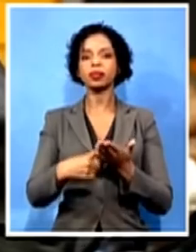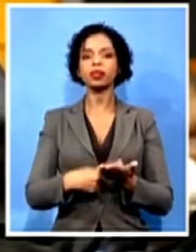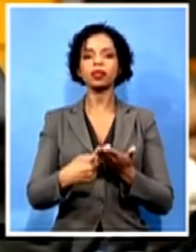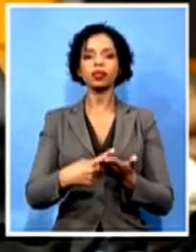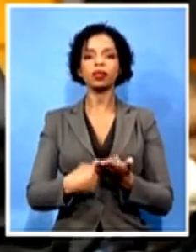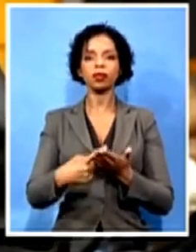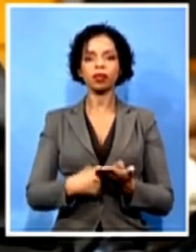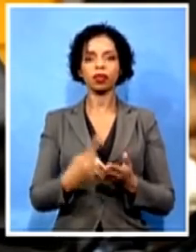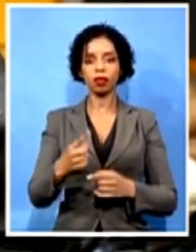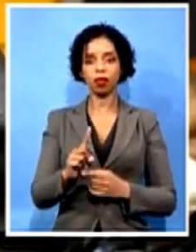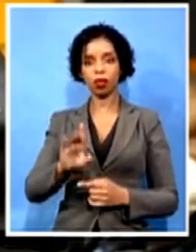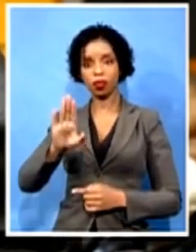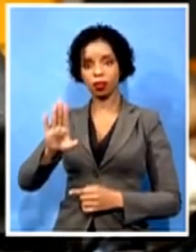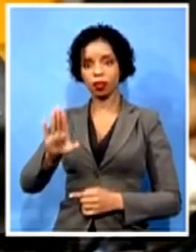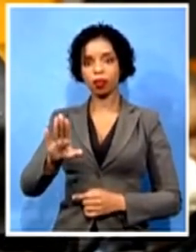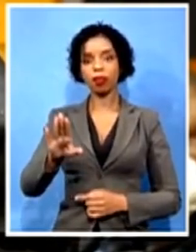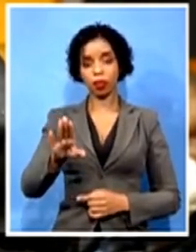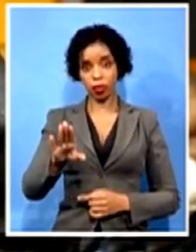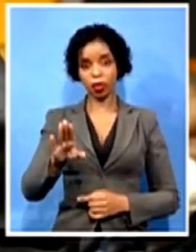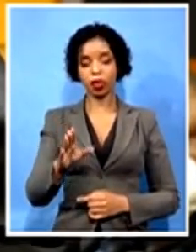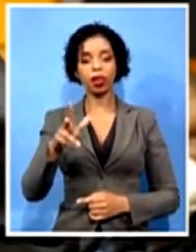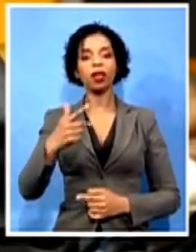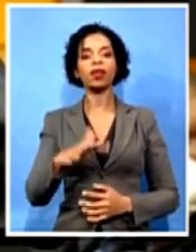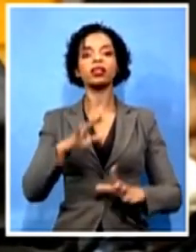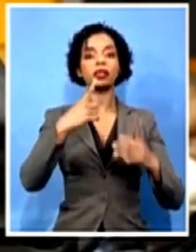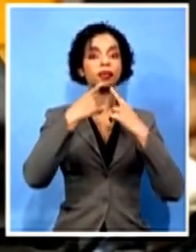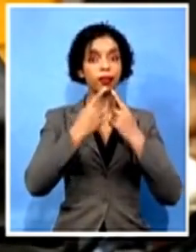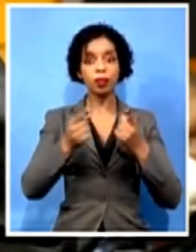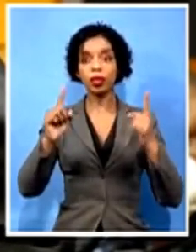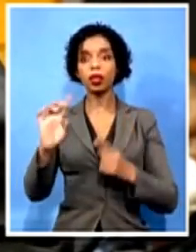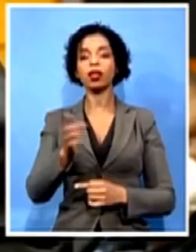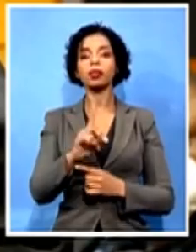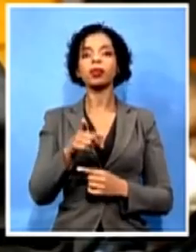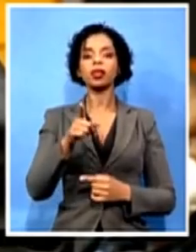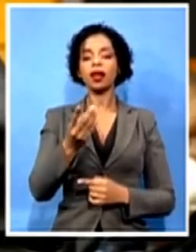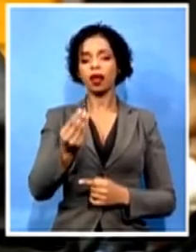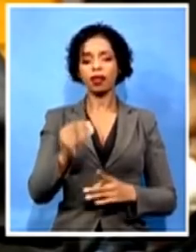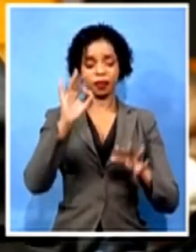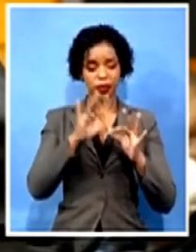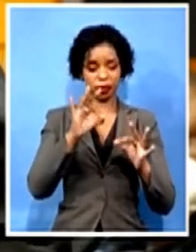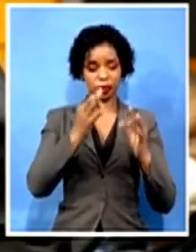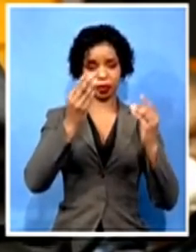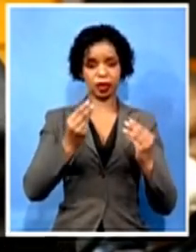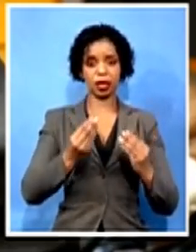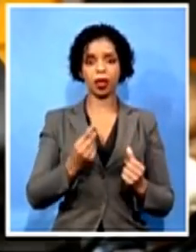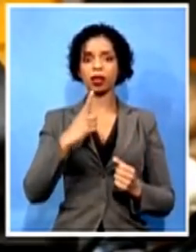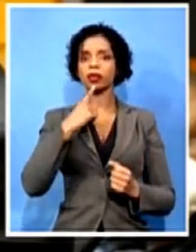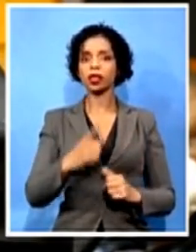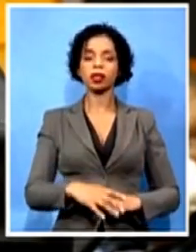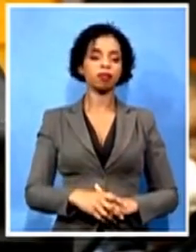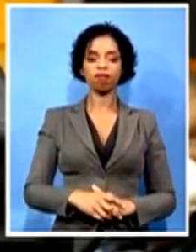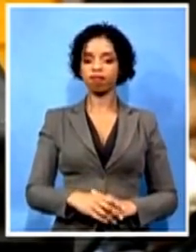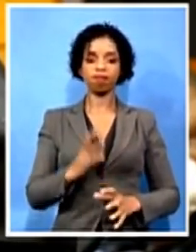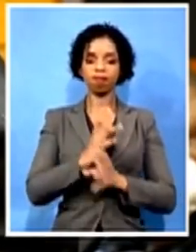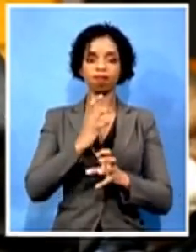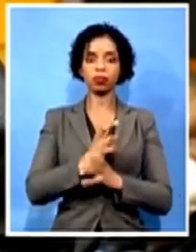the amount of bail. My learned friend suggested a certain amount. I said, I think that's a bit high, but it's not for us to decide. You put what you want to put forward, we'll put what